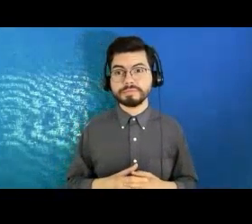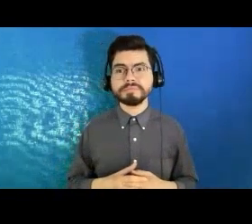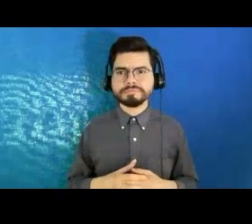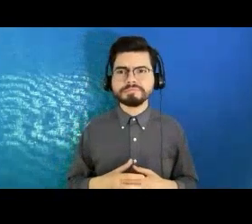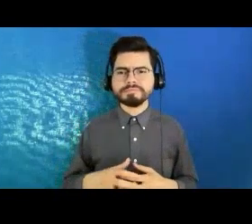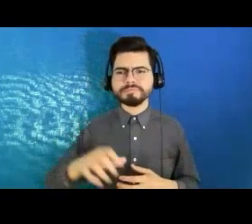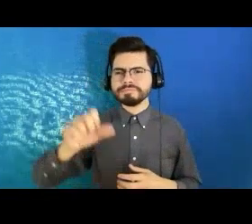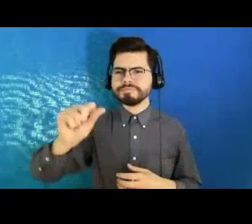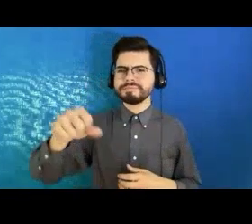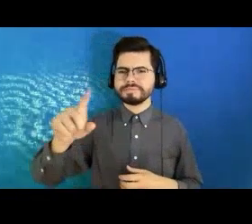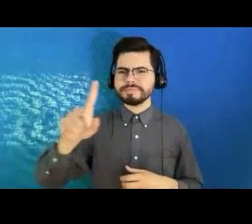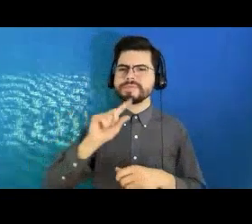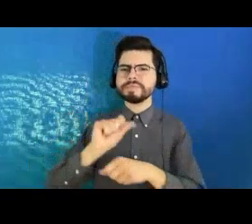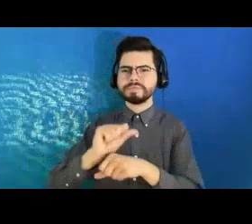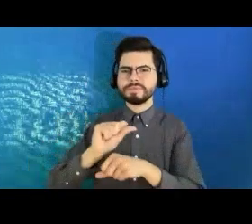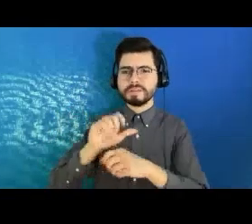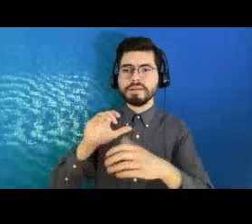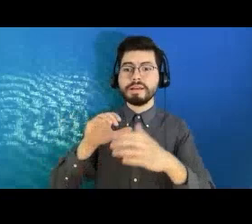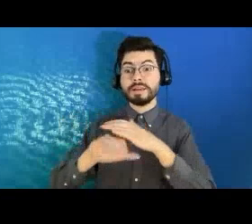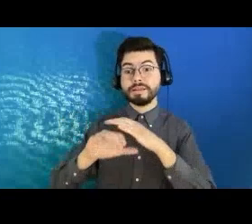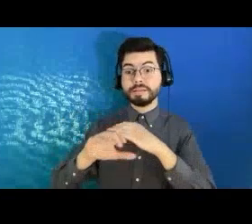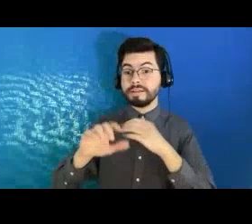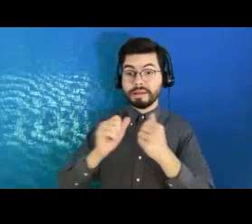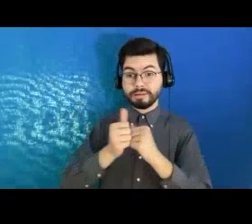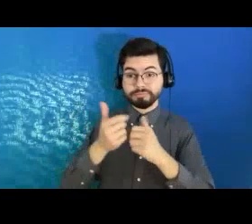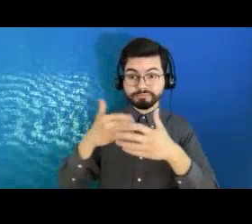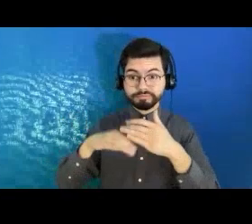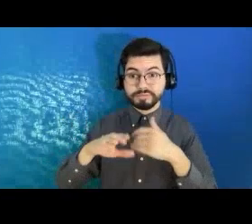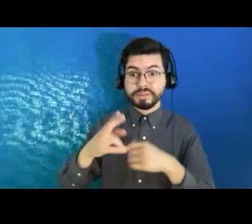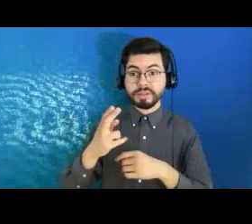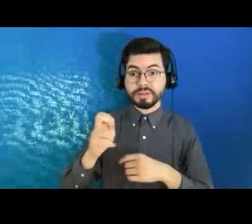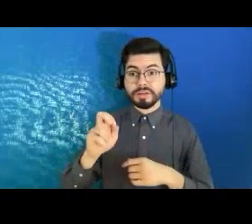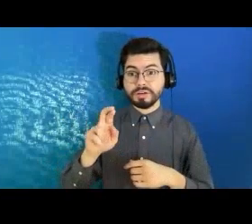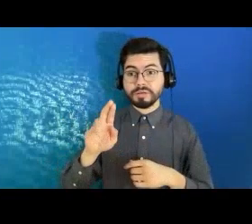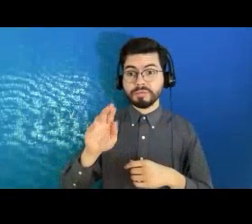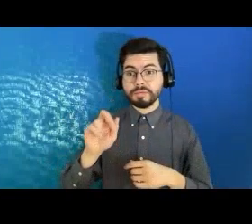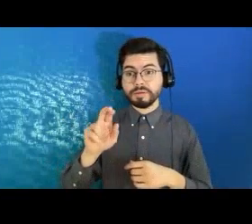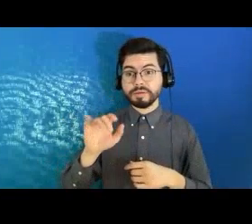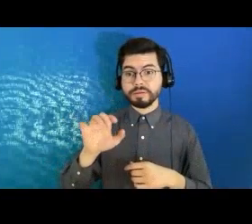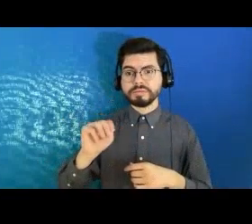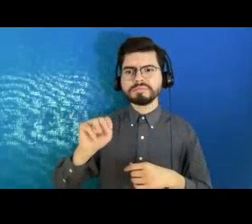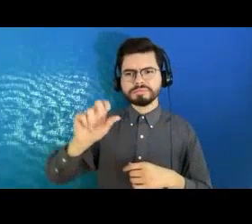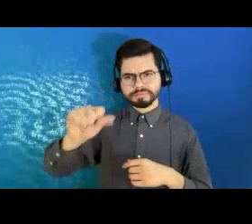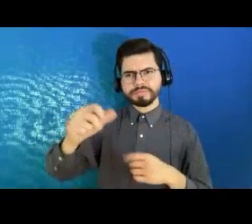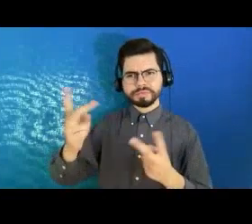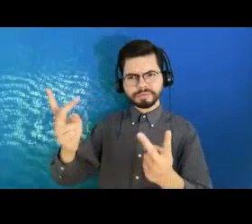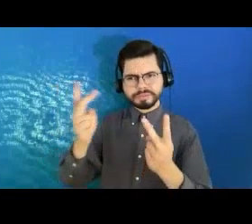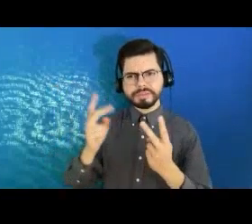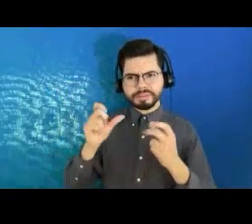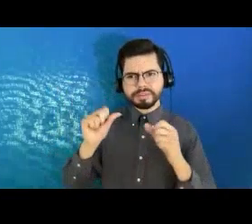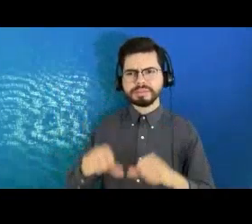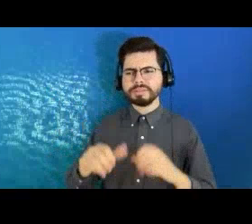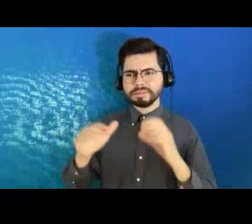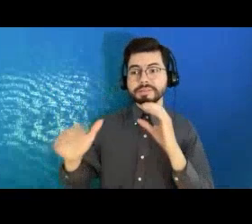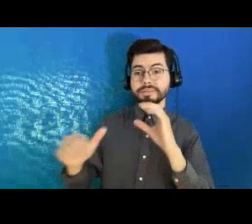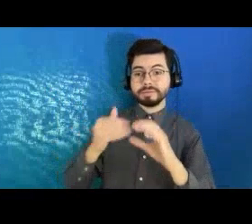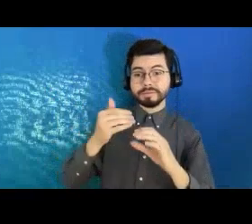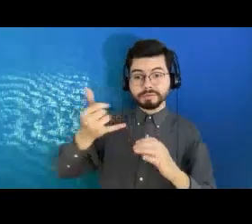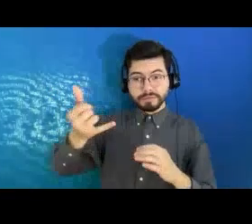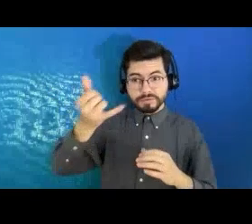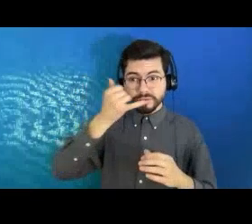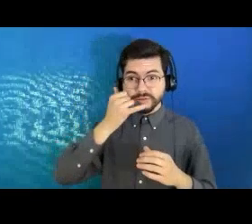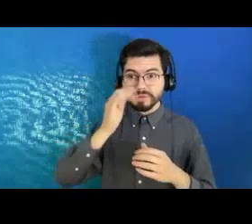absolutely. Yes. So access to the herbarium. Yes, you can definitely come visit me, email me or call me and set up an appointment. I love to